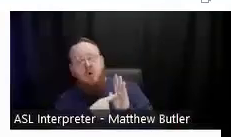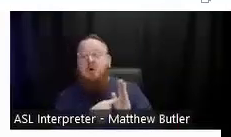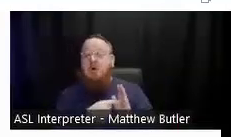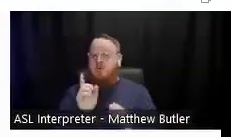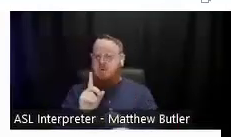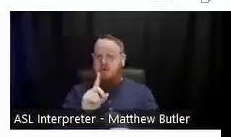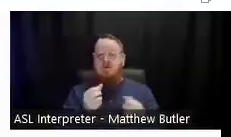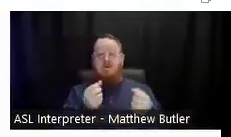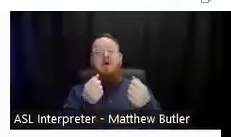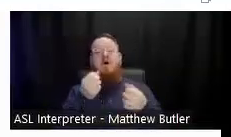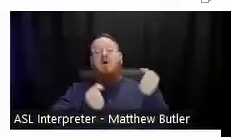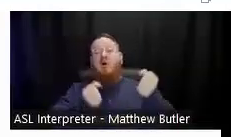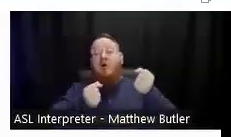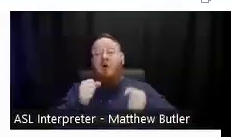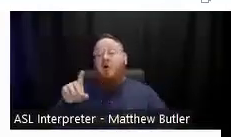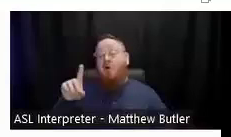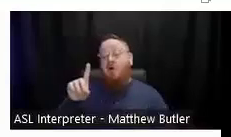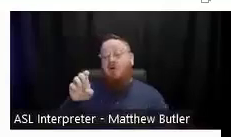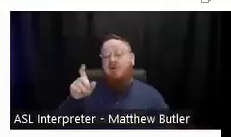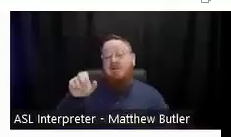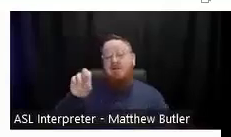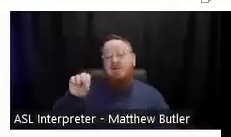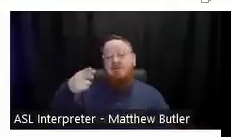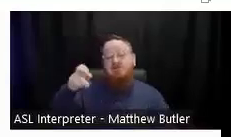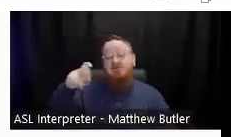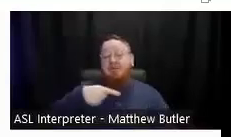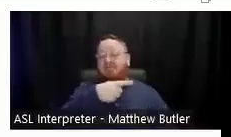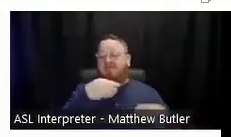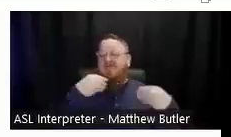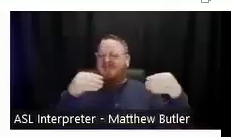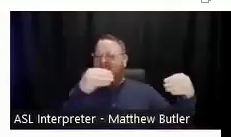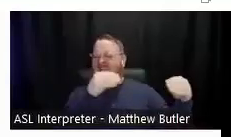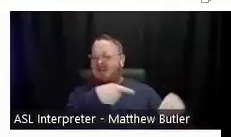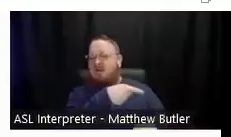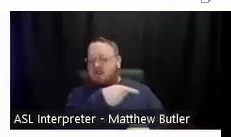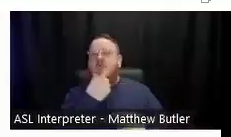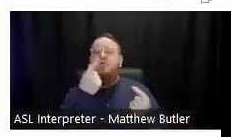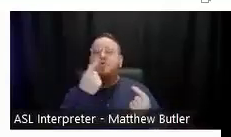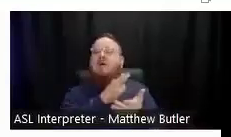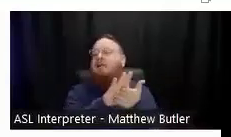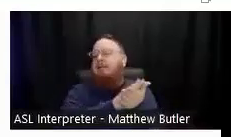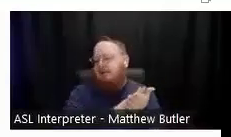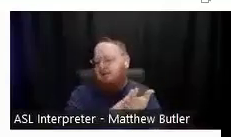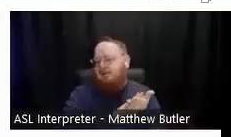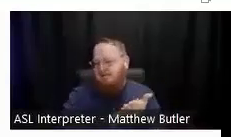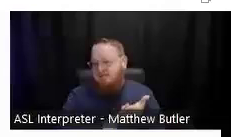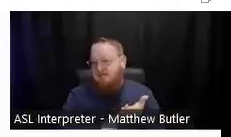was. He was helping to detail the cars, and went to the break room the first morning for